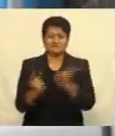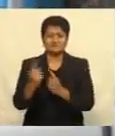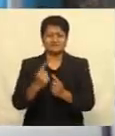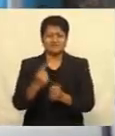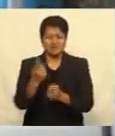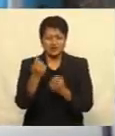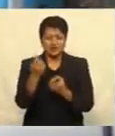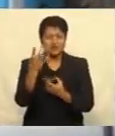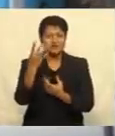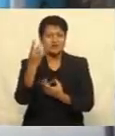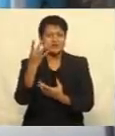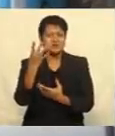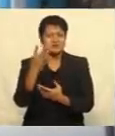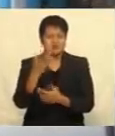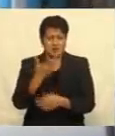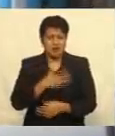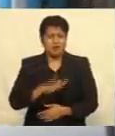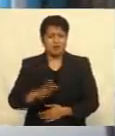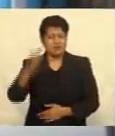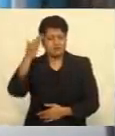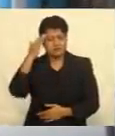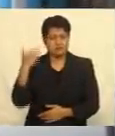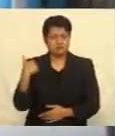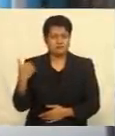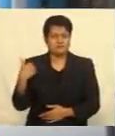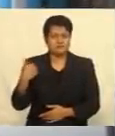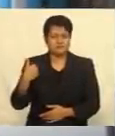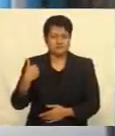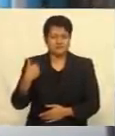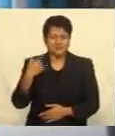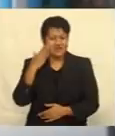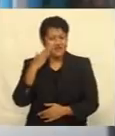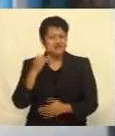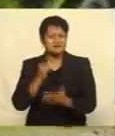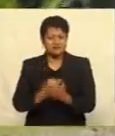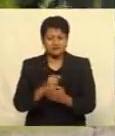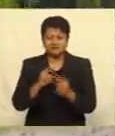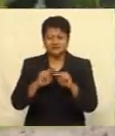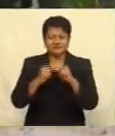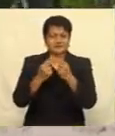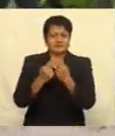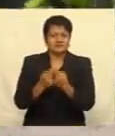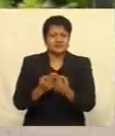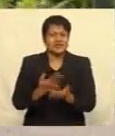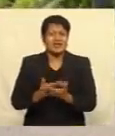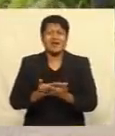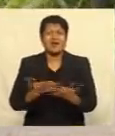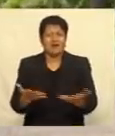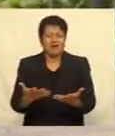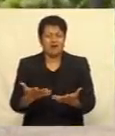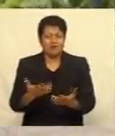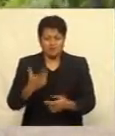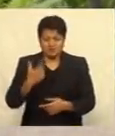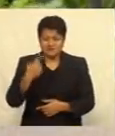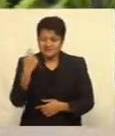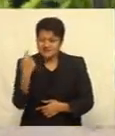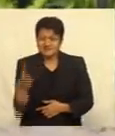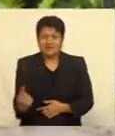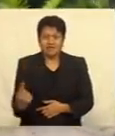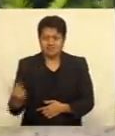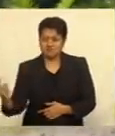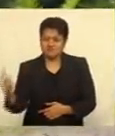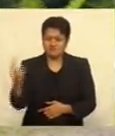remind everyone that we identified this family because they made the patriotic decision to come